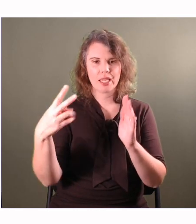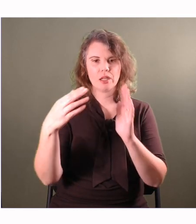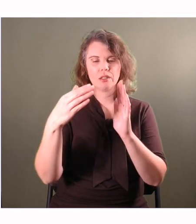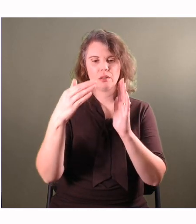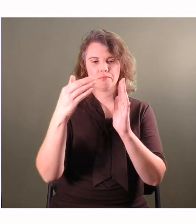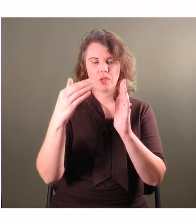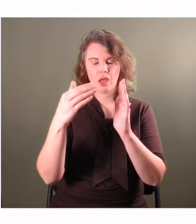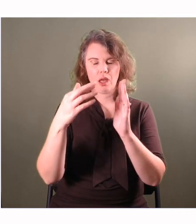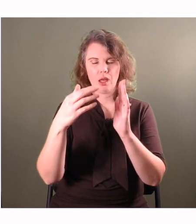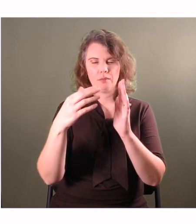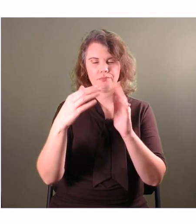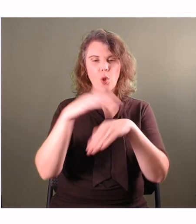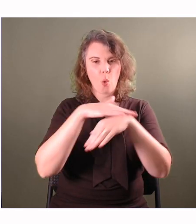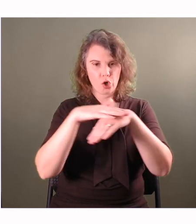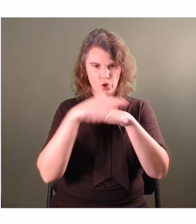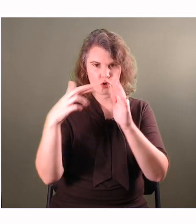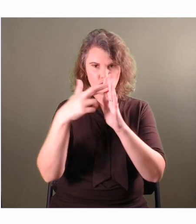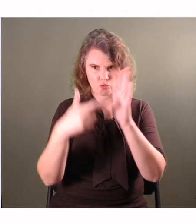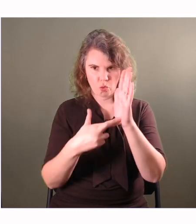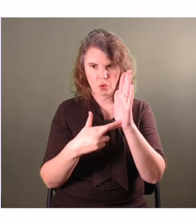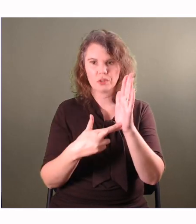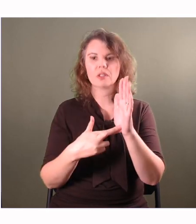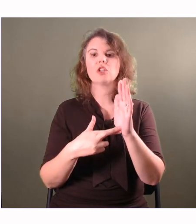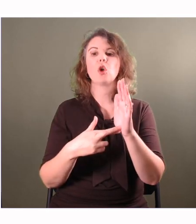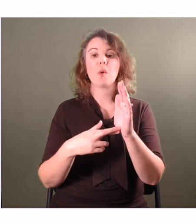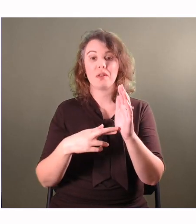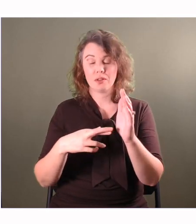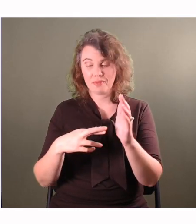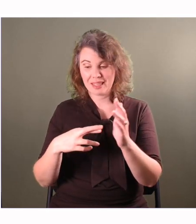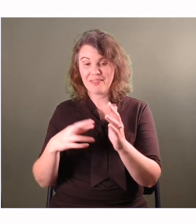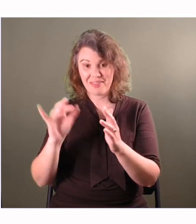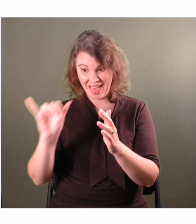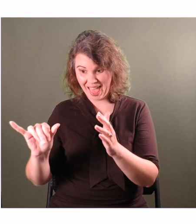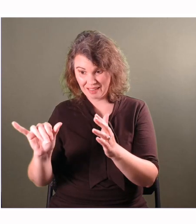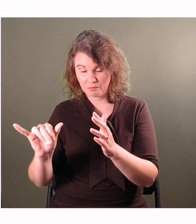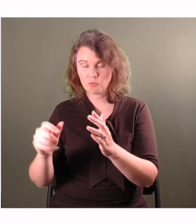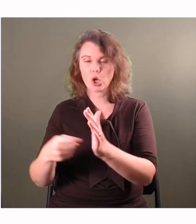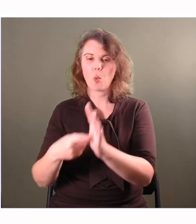That shows that learning these requires a consolidation period.